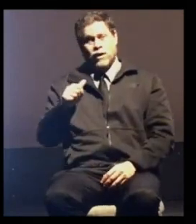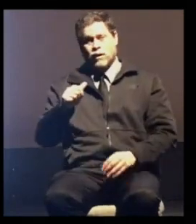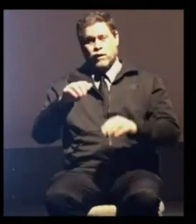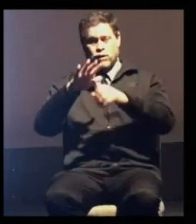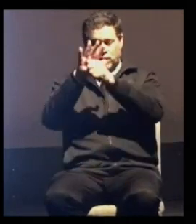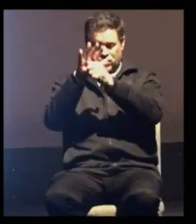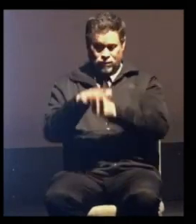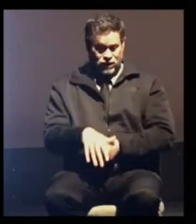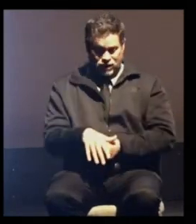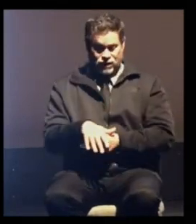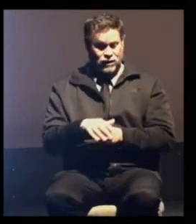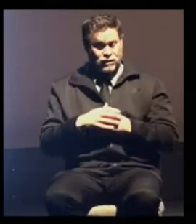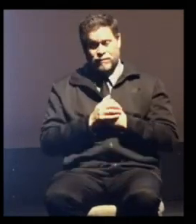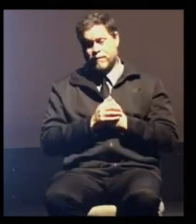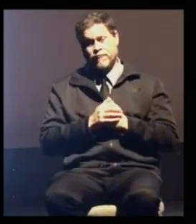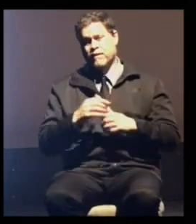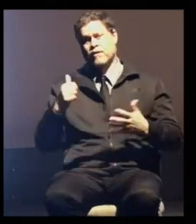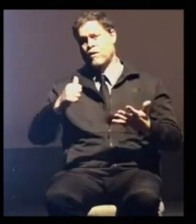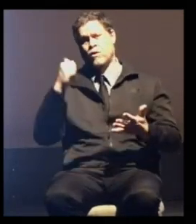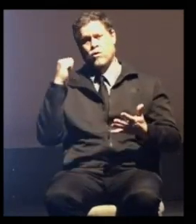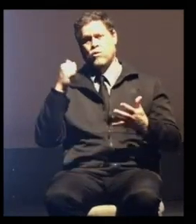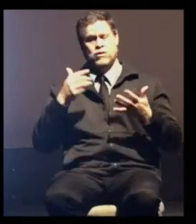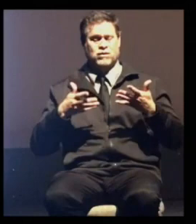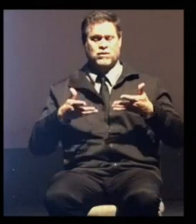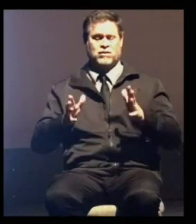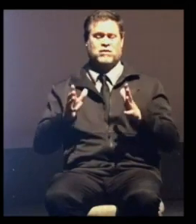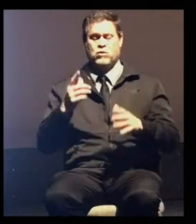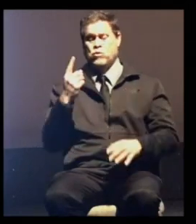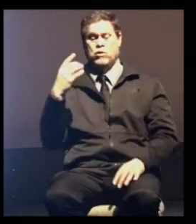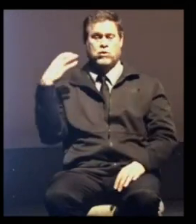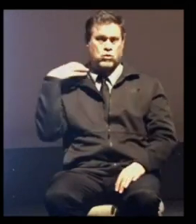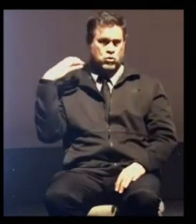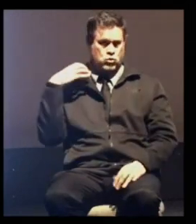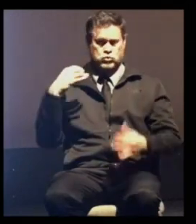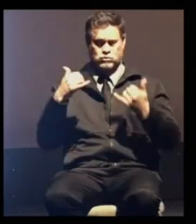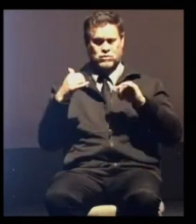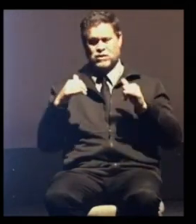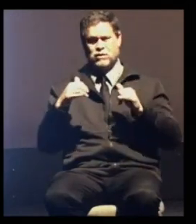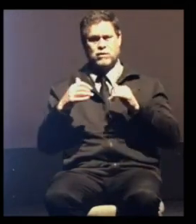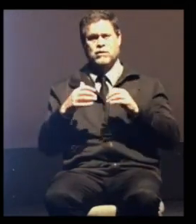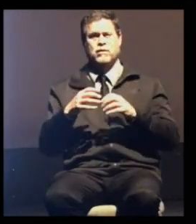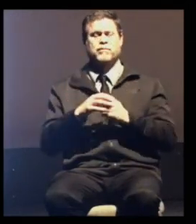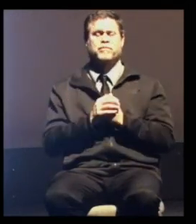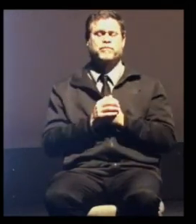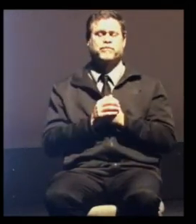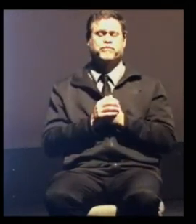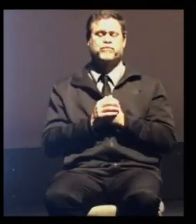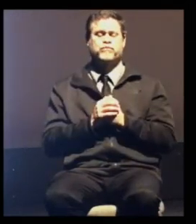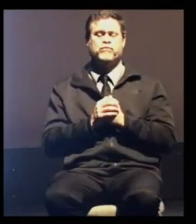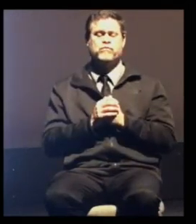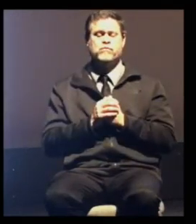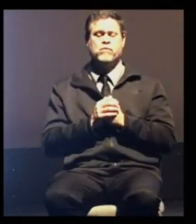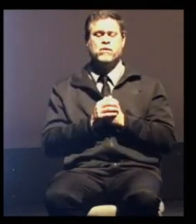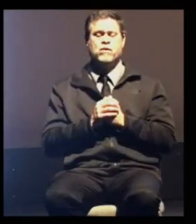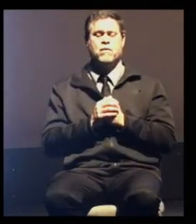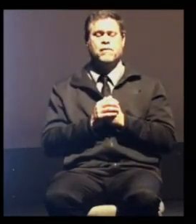demeaning. And I would never let one of our coaches or a player be demeaning